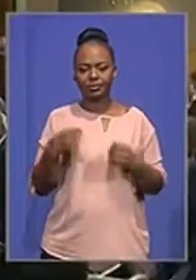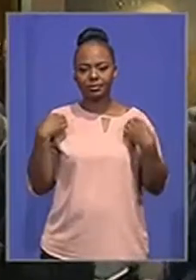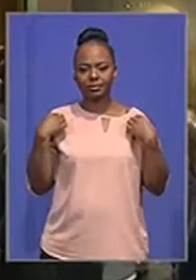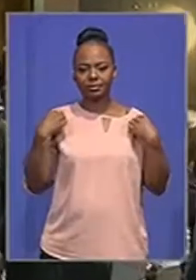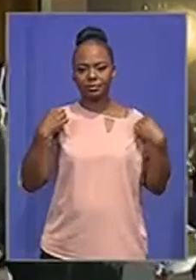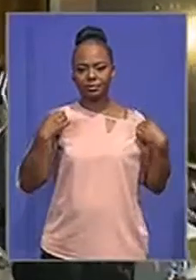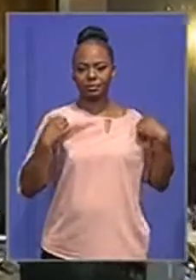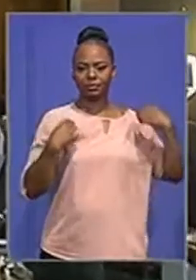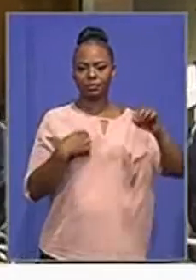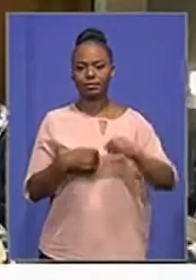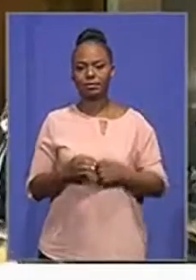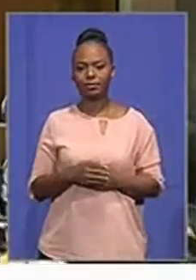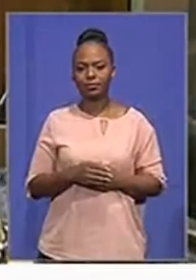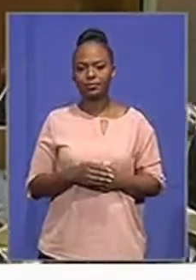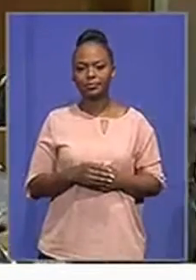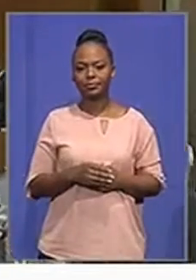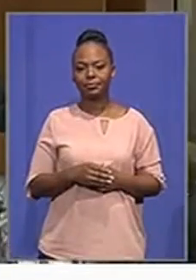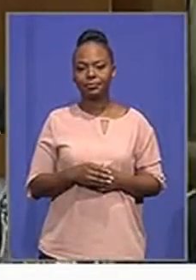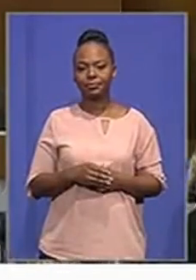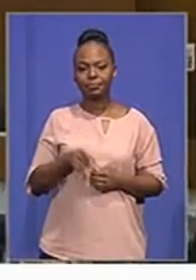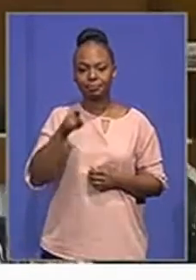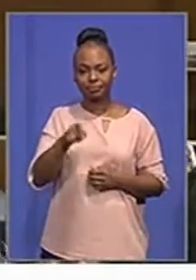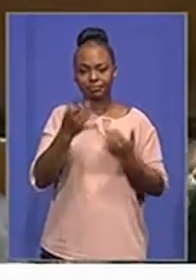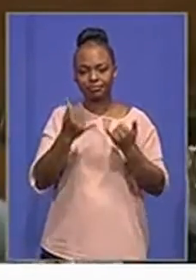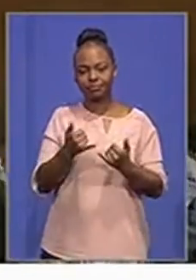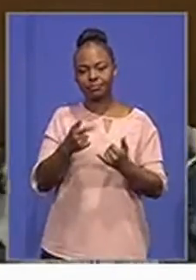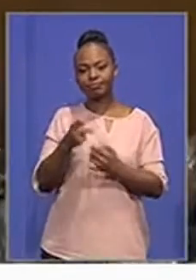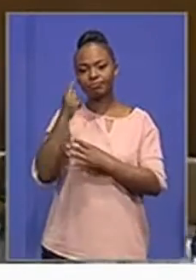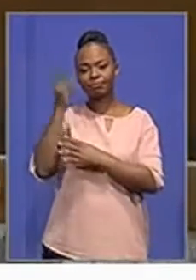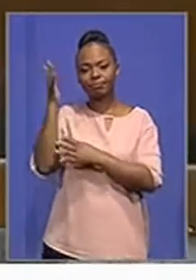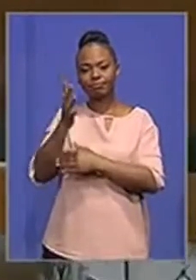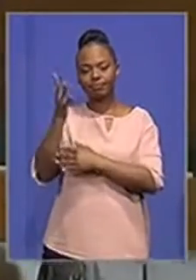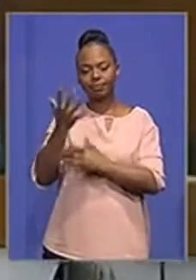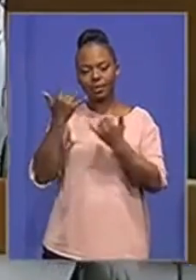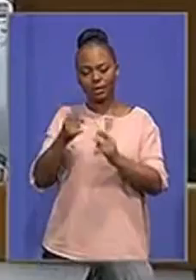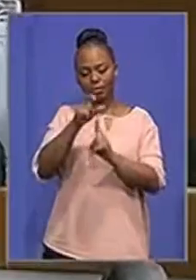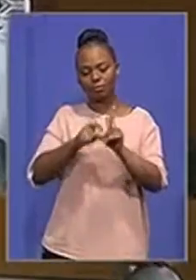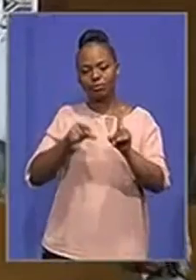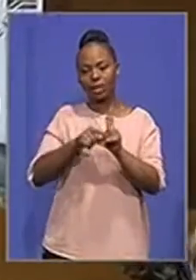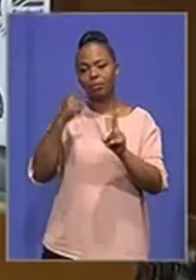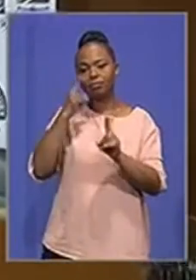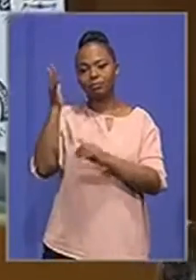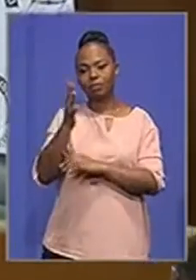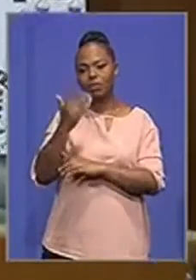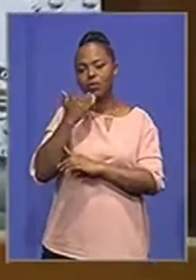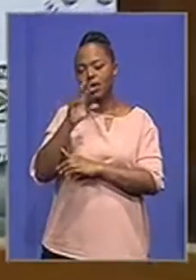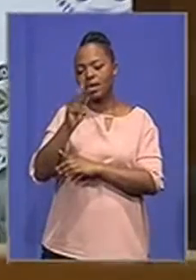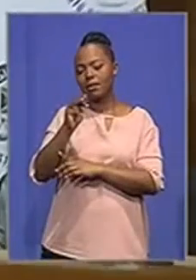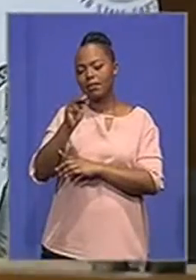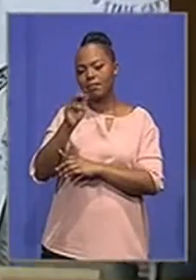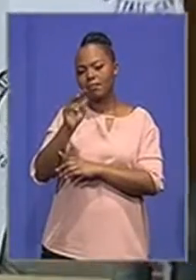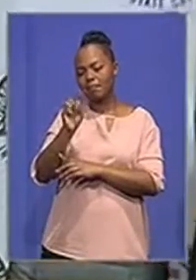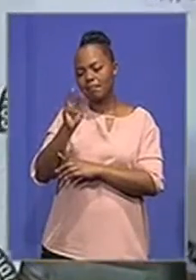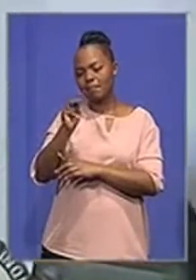Lekala la tshireletso la mmuso le ne le boetse le fana ka bopaki. Tsatsing lena ya neng a fana ka bopaki ke paki e sa bolelwang eo ho boletsweng